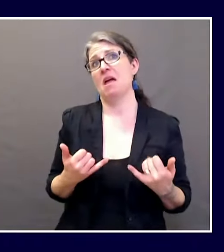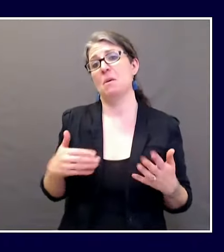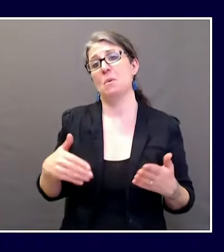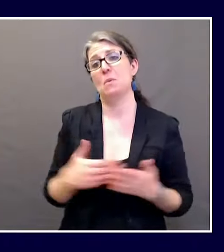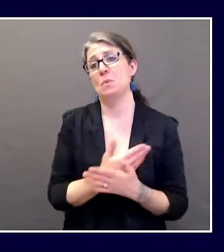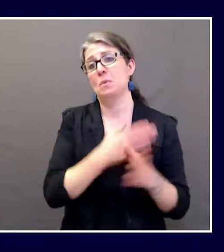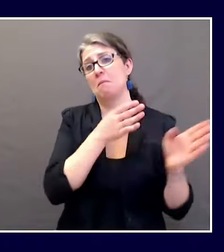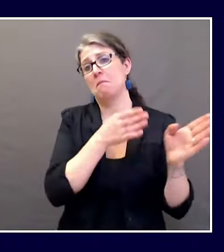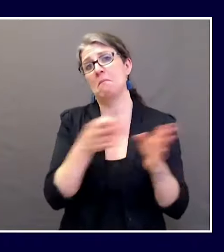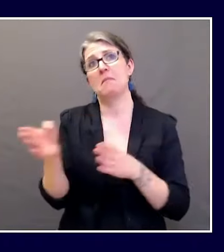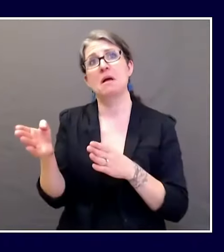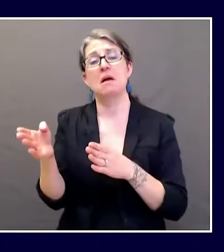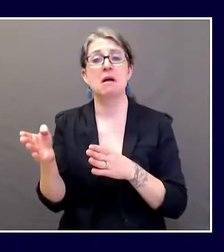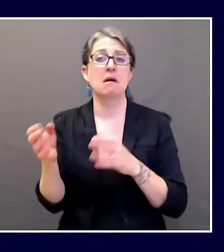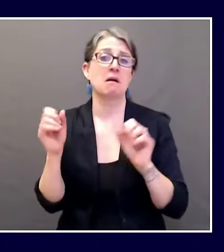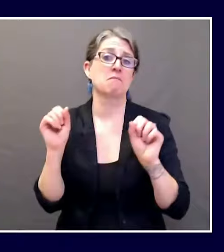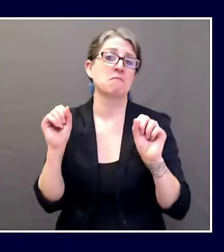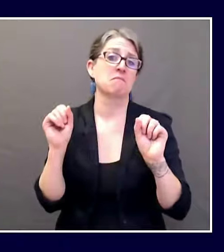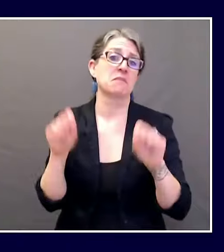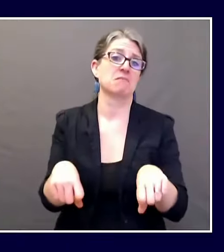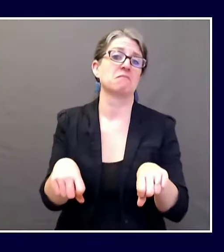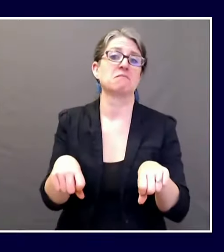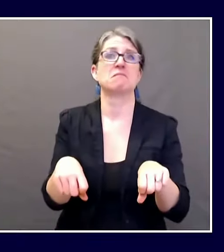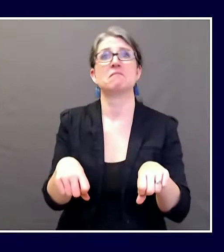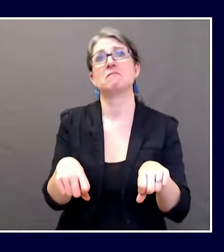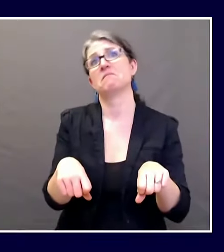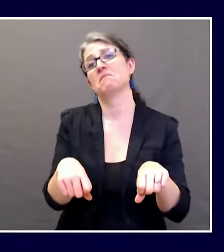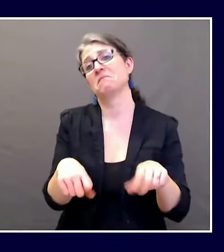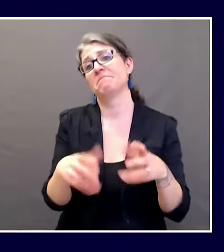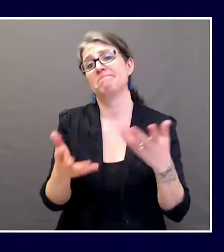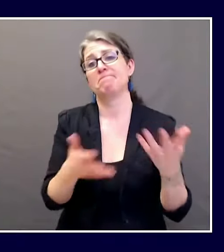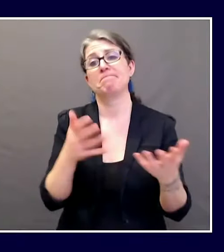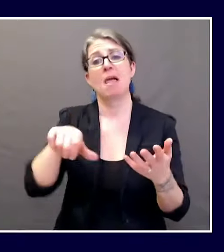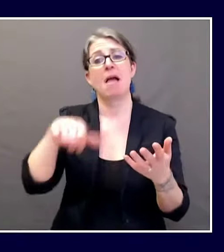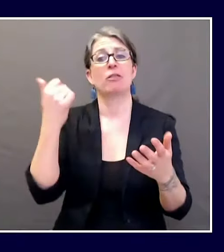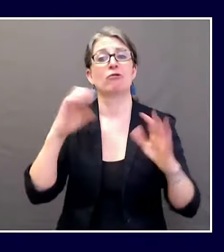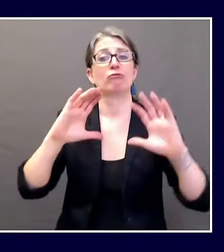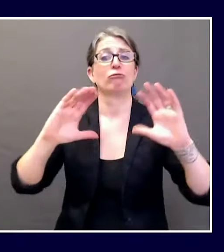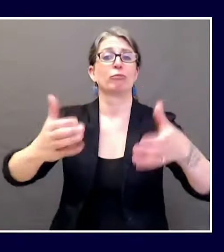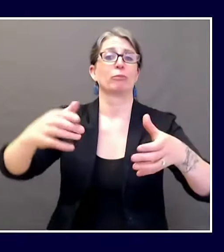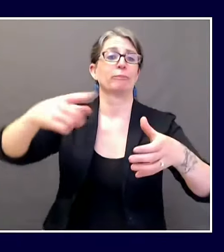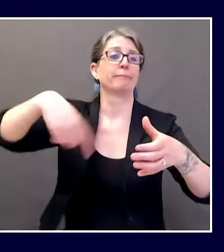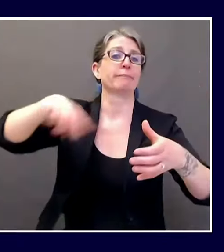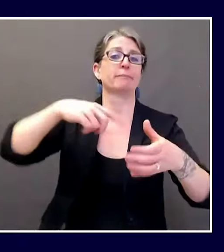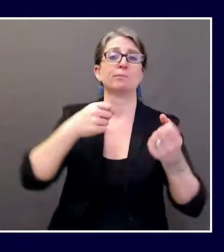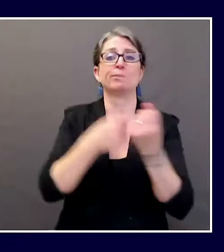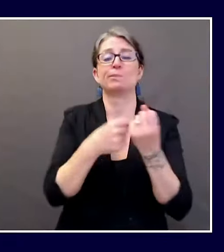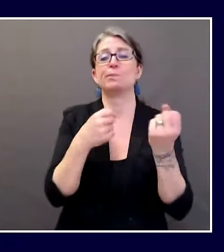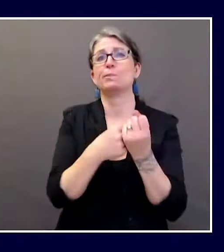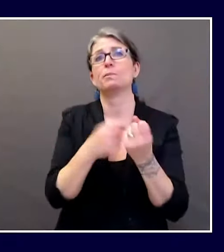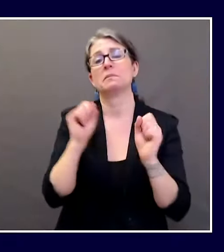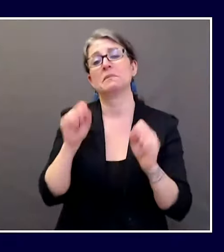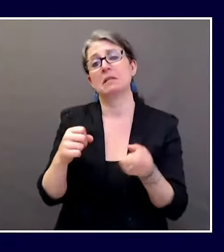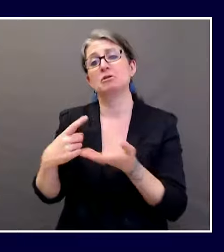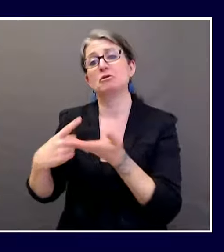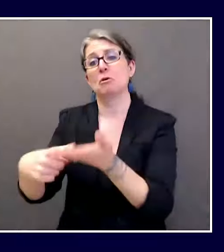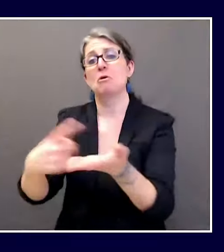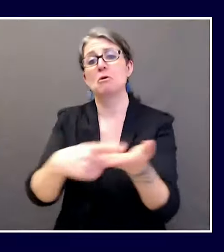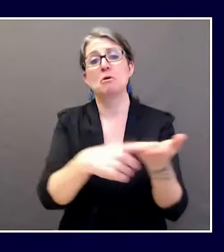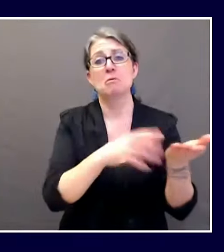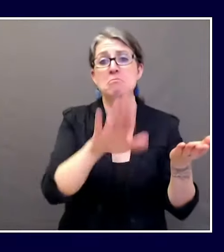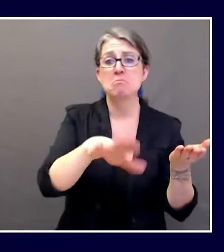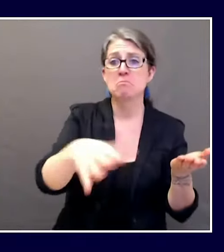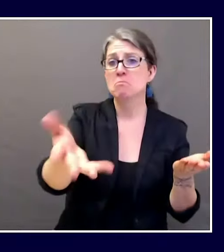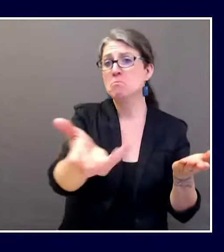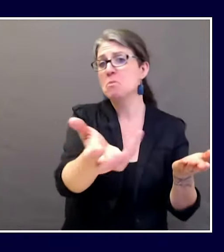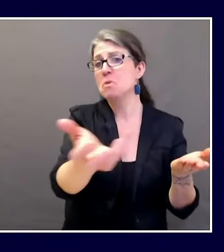next and best deploy independent pharmacies? We're working with them to figure out what their next mission will be. Will it be to